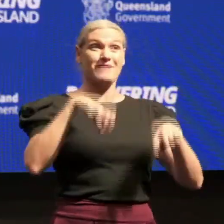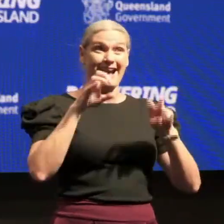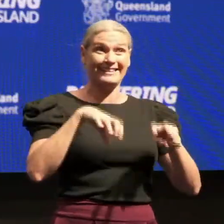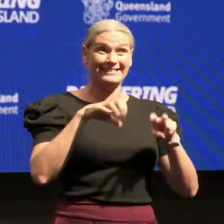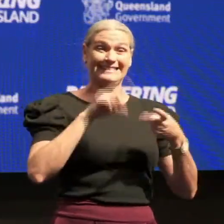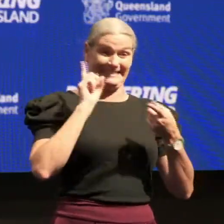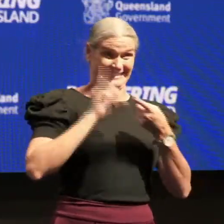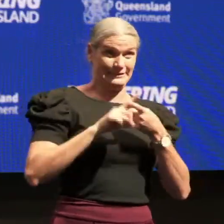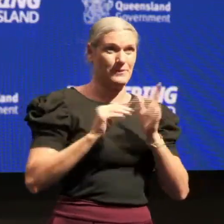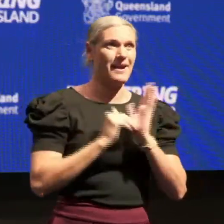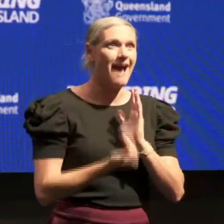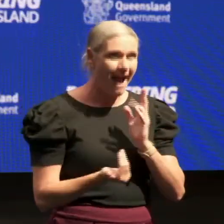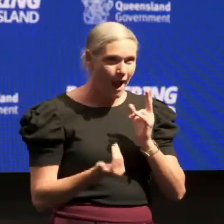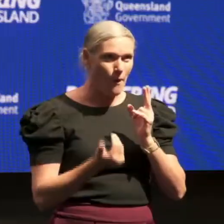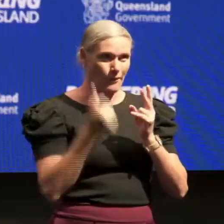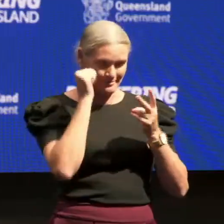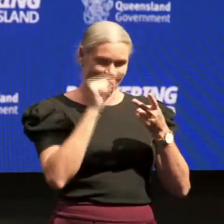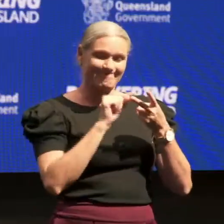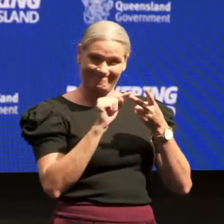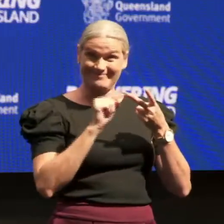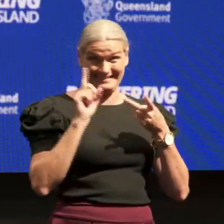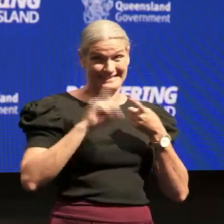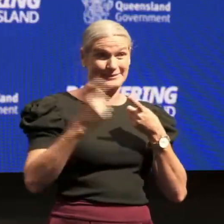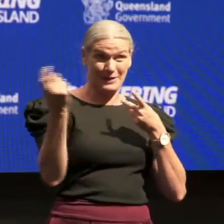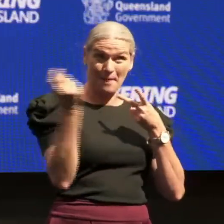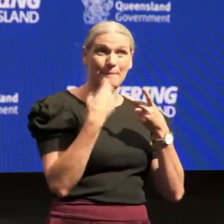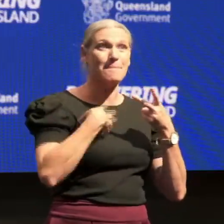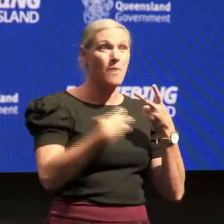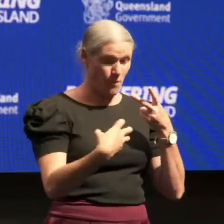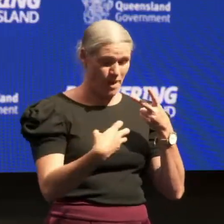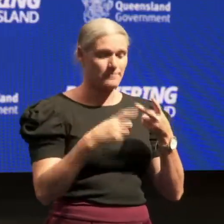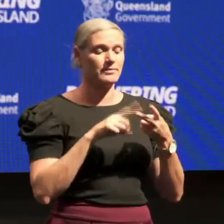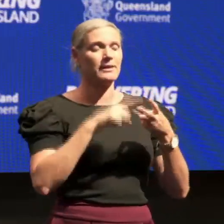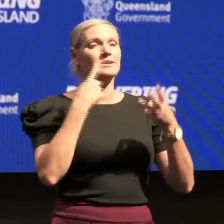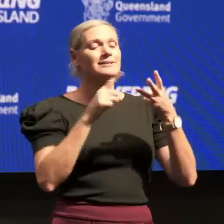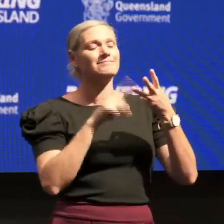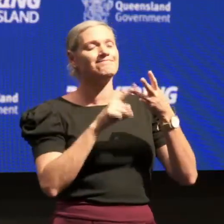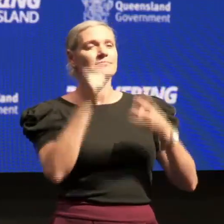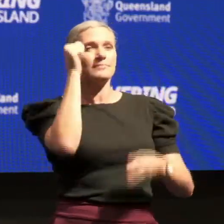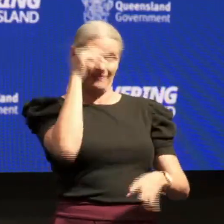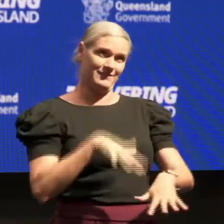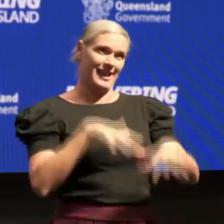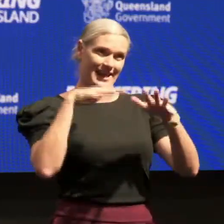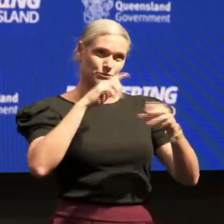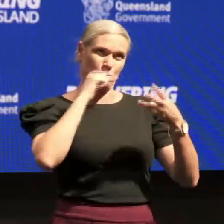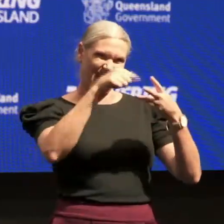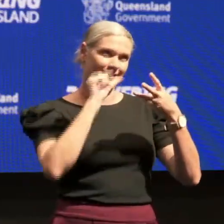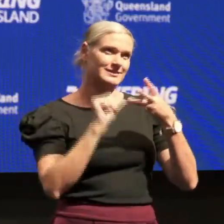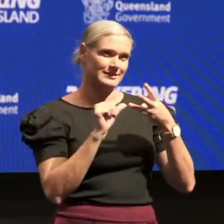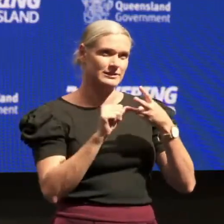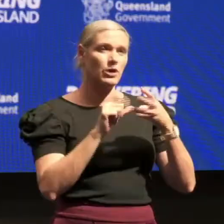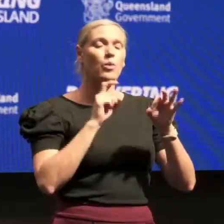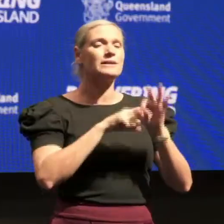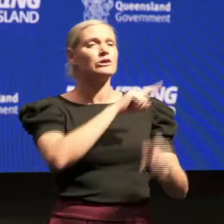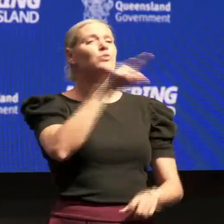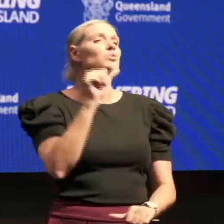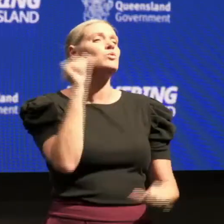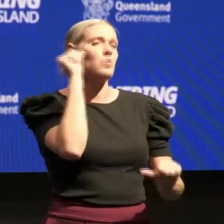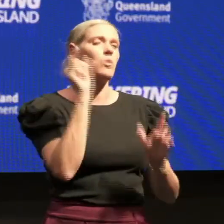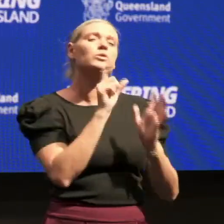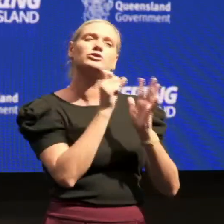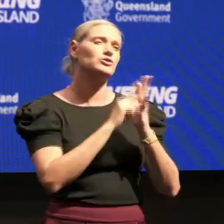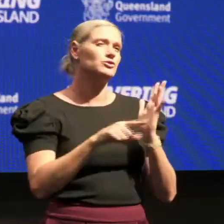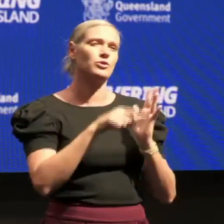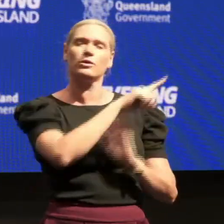rain is occurring, and we've seen large amounts of rain with more to come. And then there's the prospect of flooding. Queenslanders will handle that, they